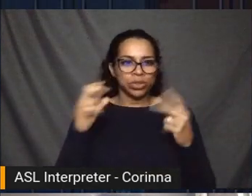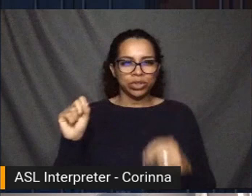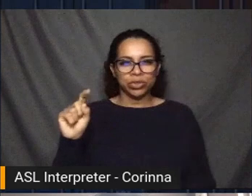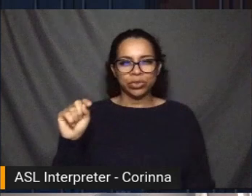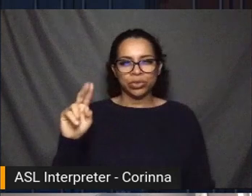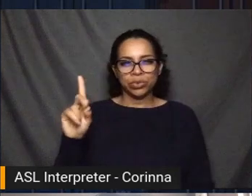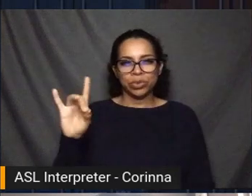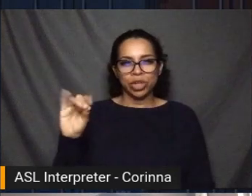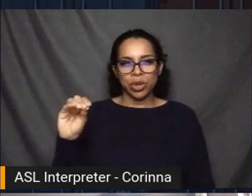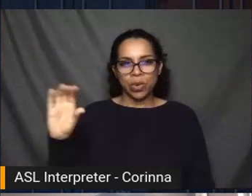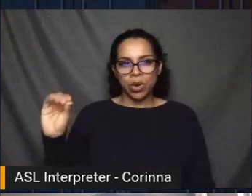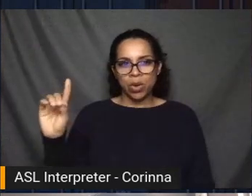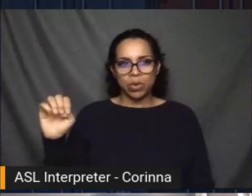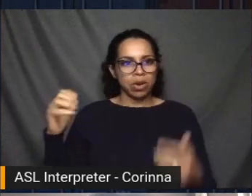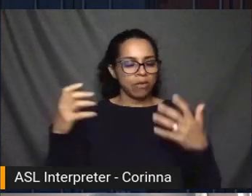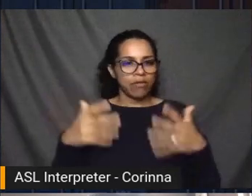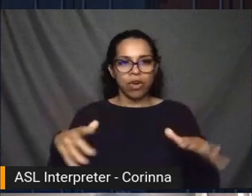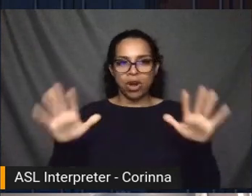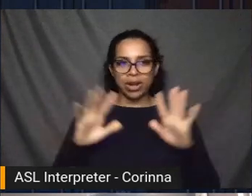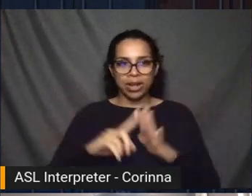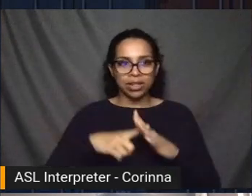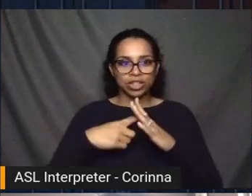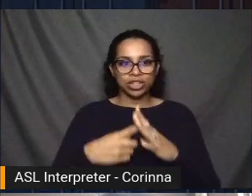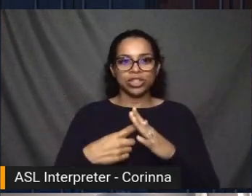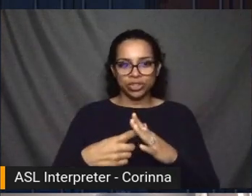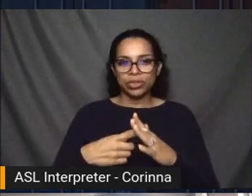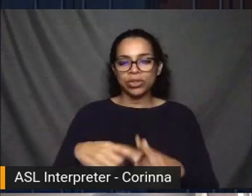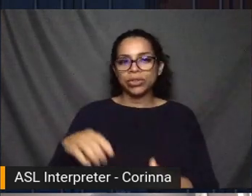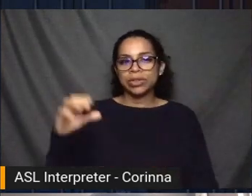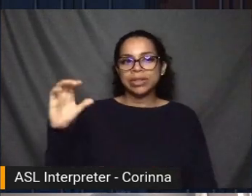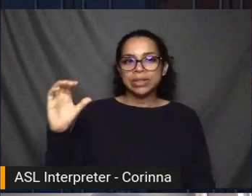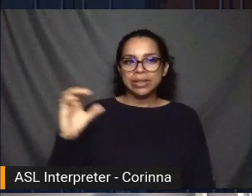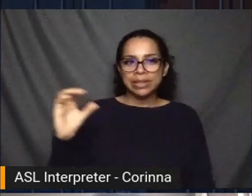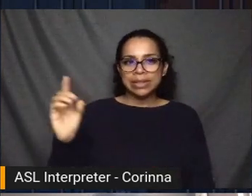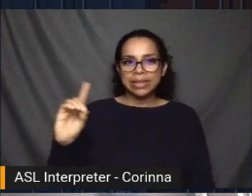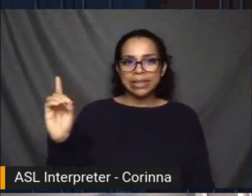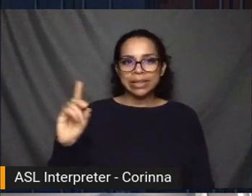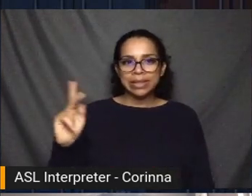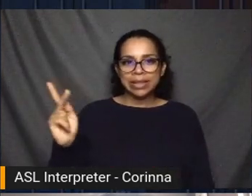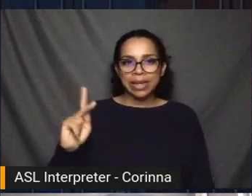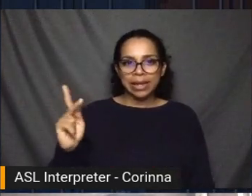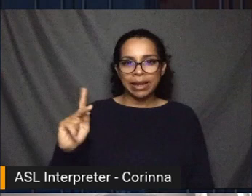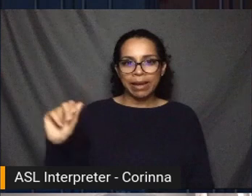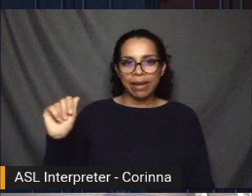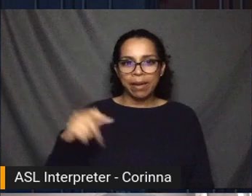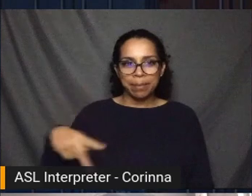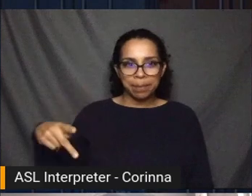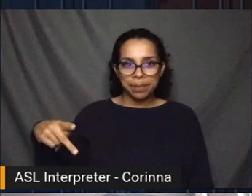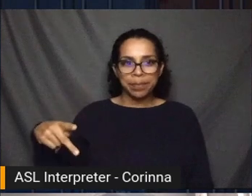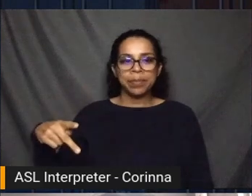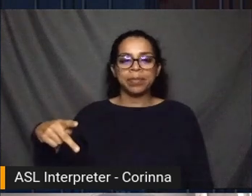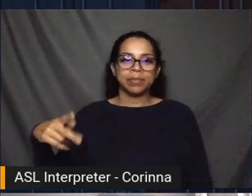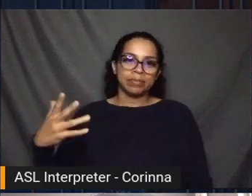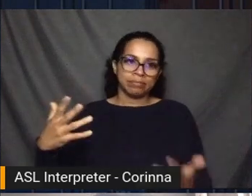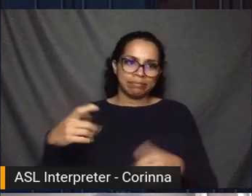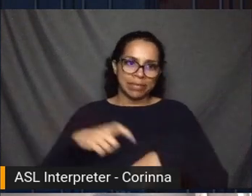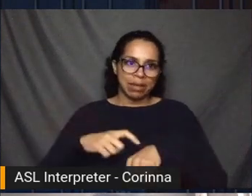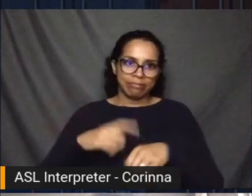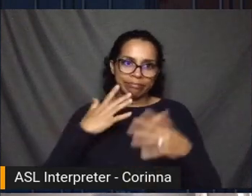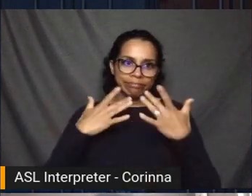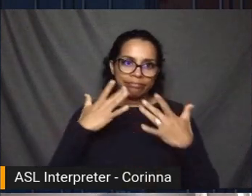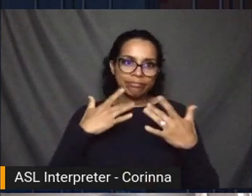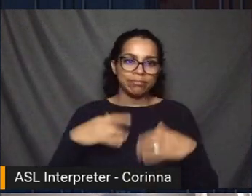already initialized a cdk8s application just for the sake of time. I ran cdk8s in it, just like Pavan